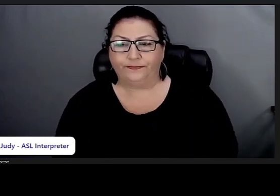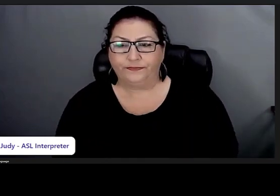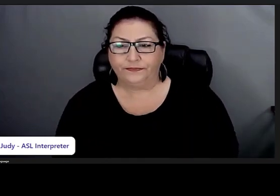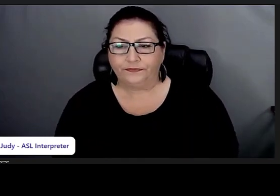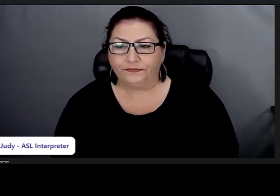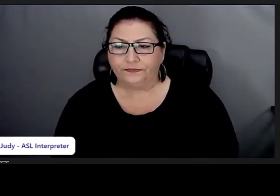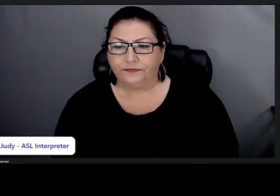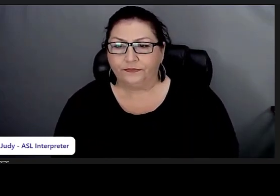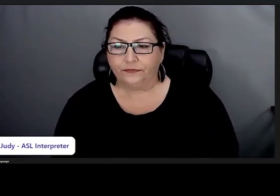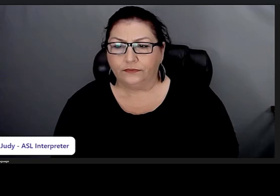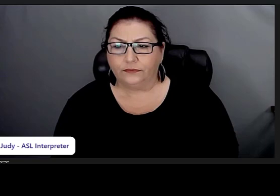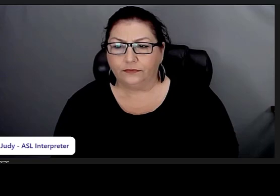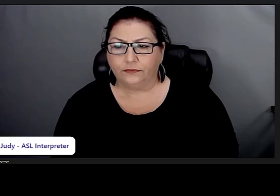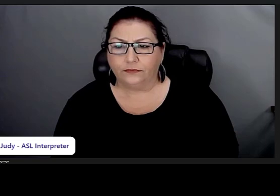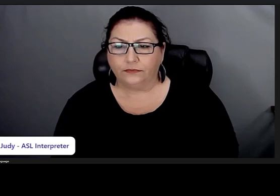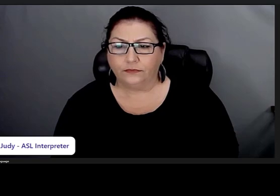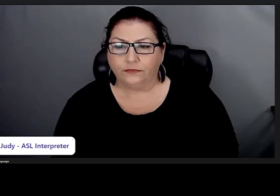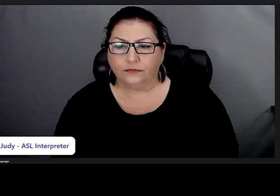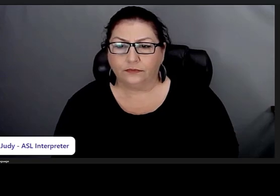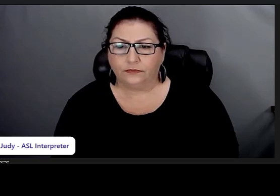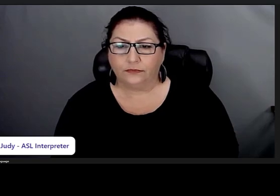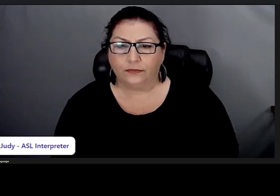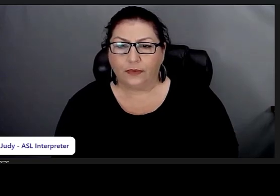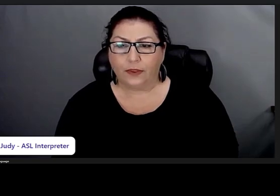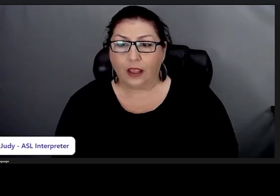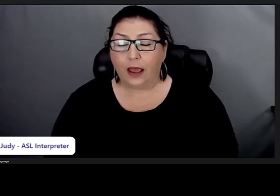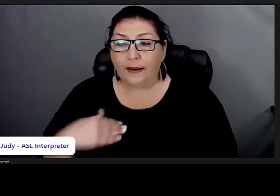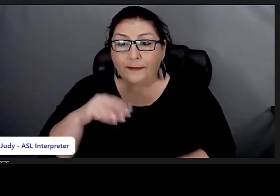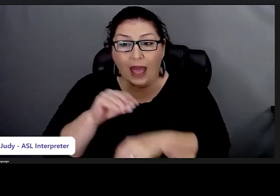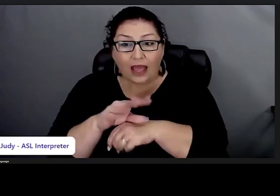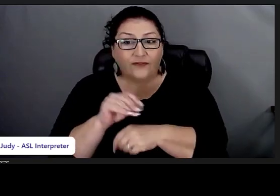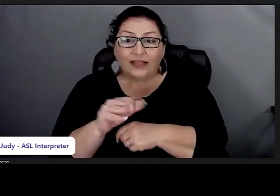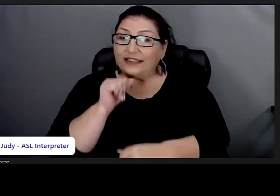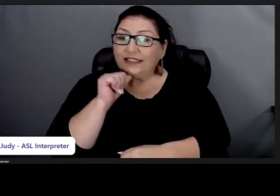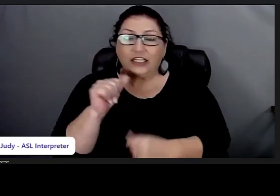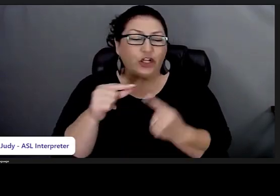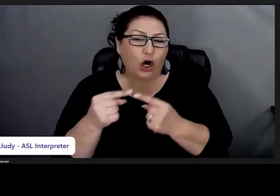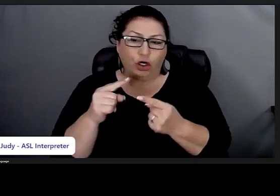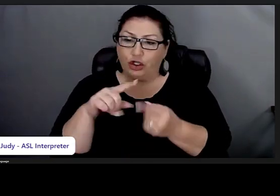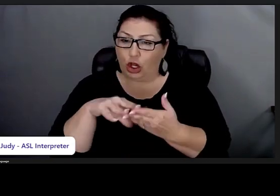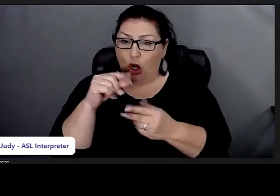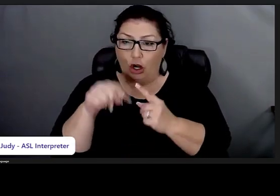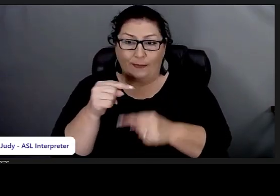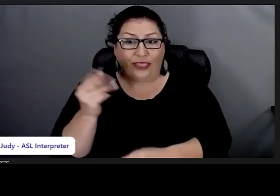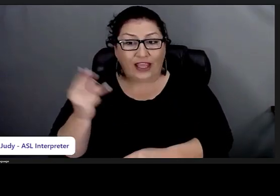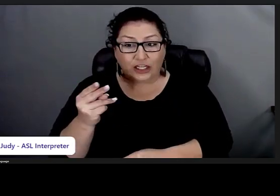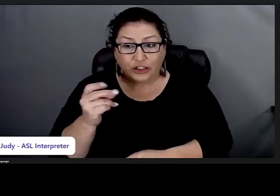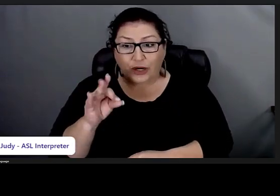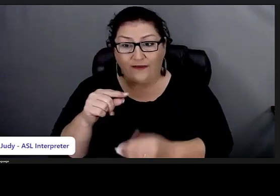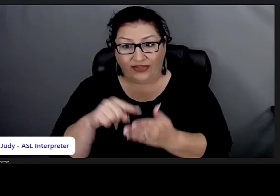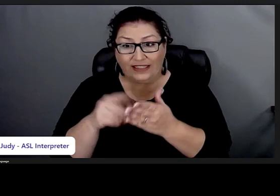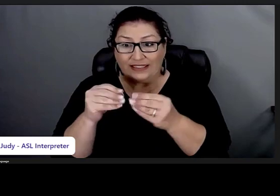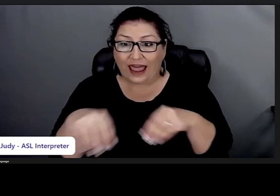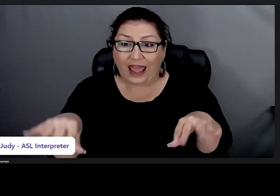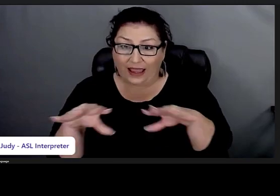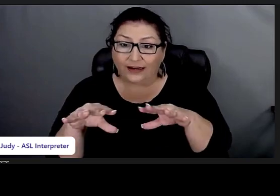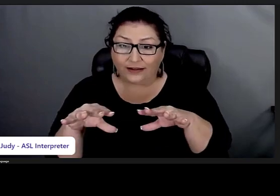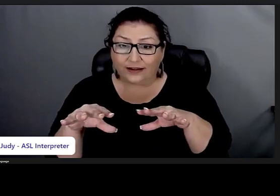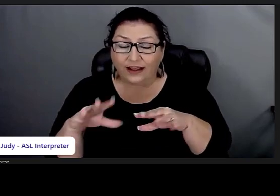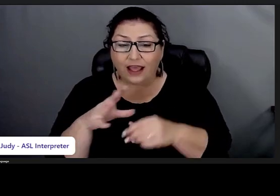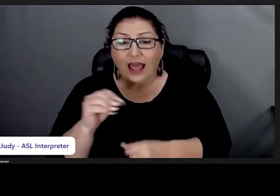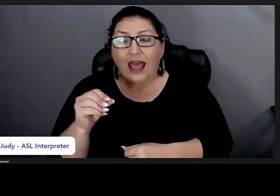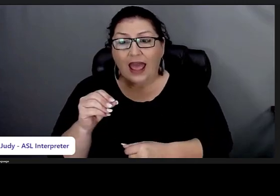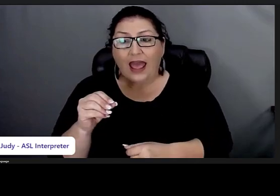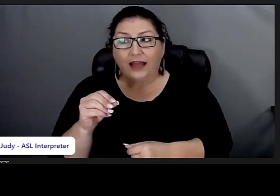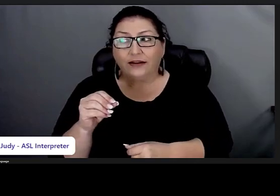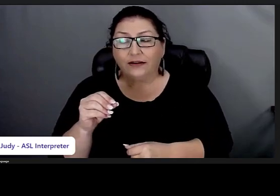So my key advice is it doesn't hurt to learn about the history of this land and unlearn